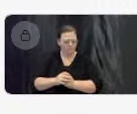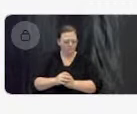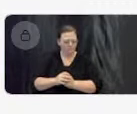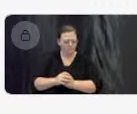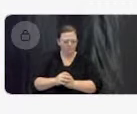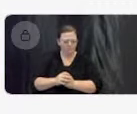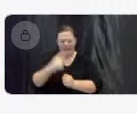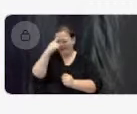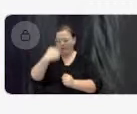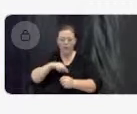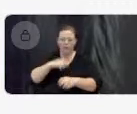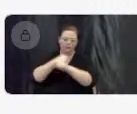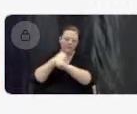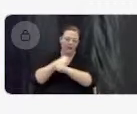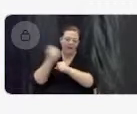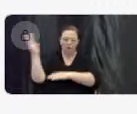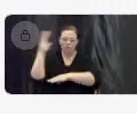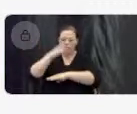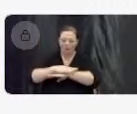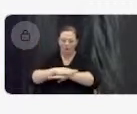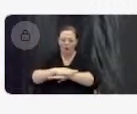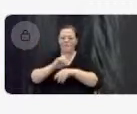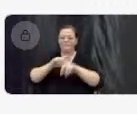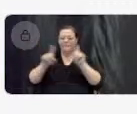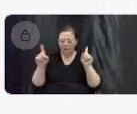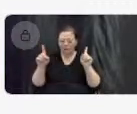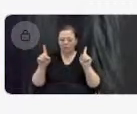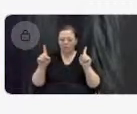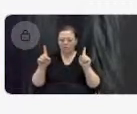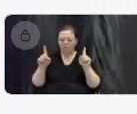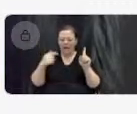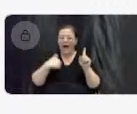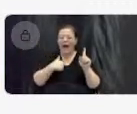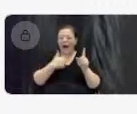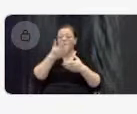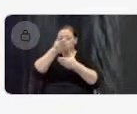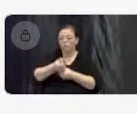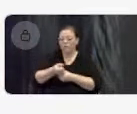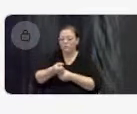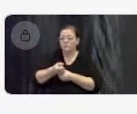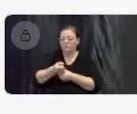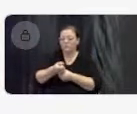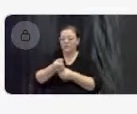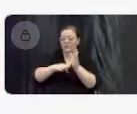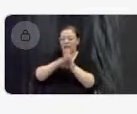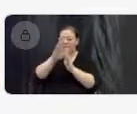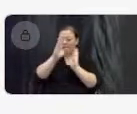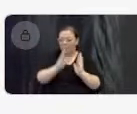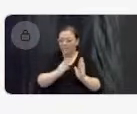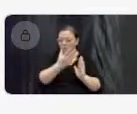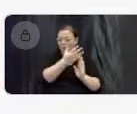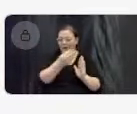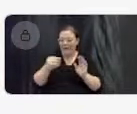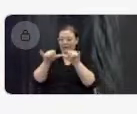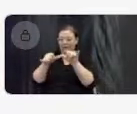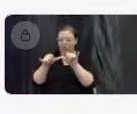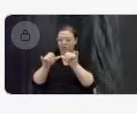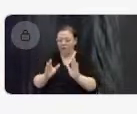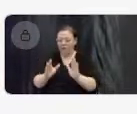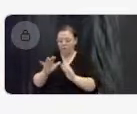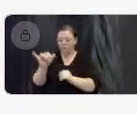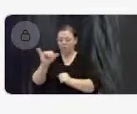long. We get a taste of that on Capitol Hill. I do trust the developer and the engineering